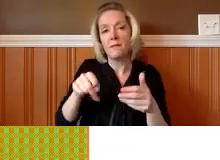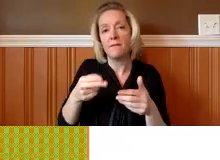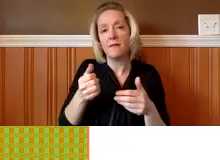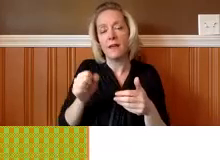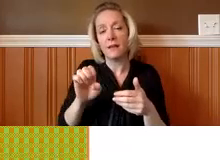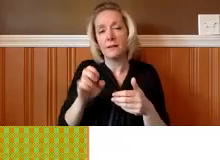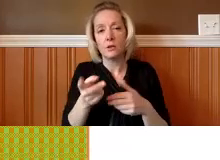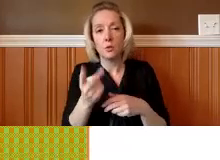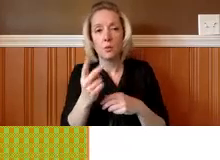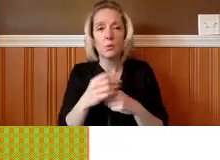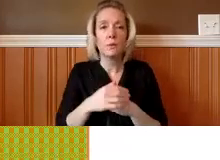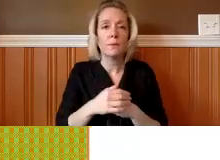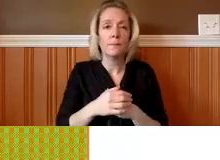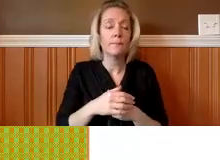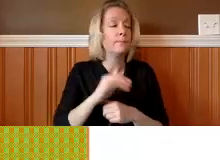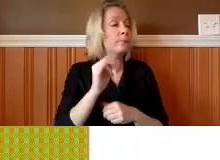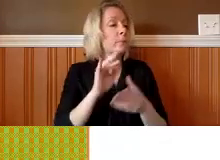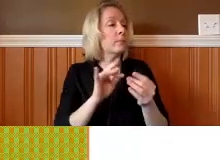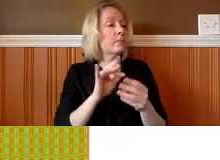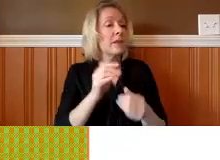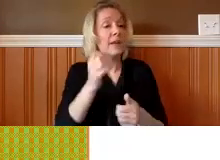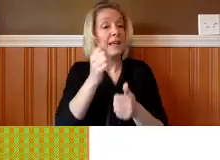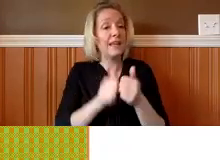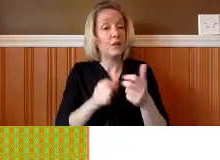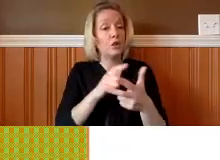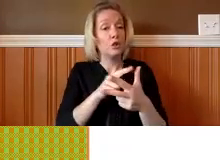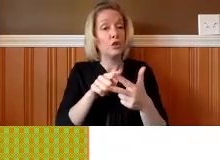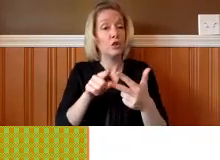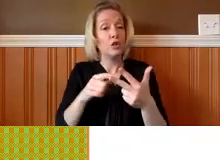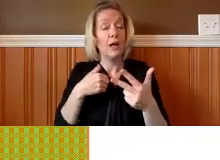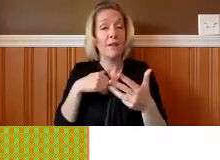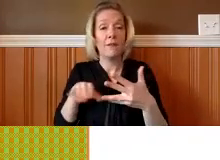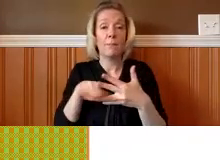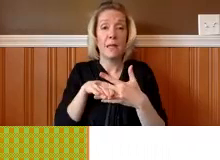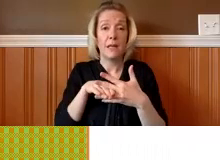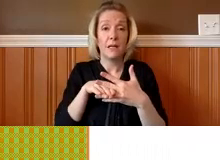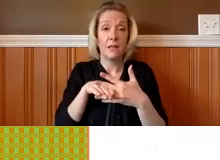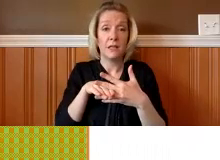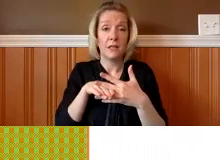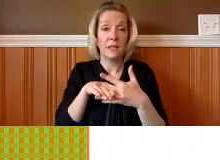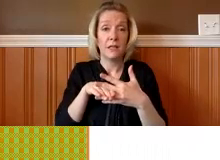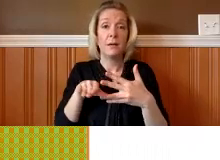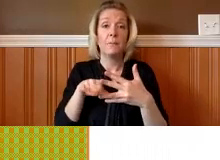2. Becky, is there a mid-range for each phase? So I think that